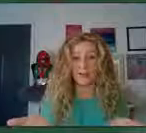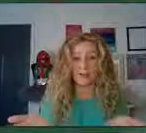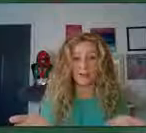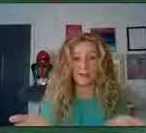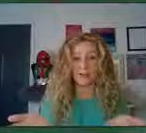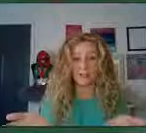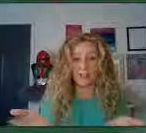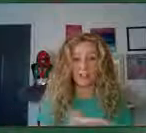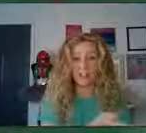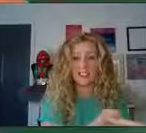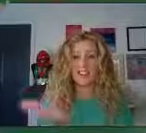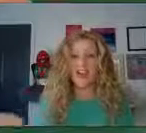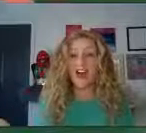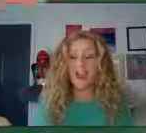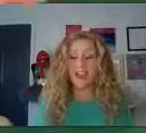John 13:34.